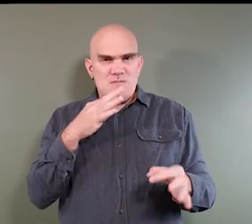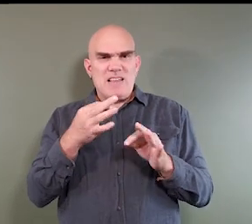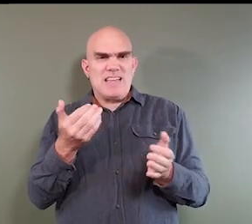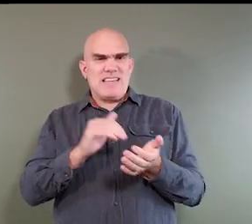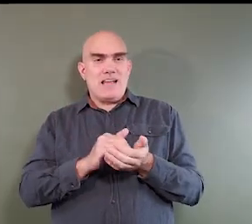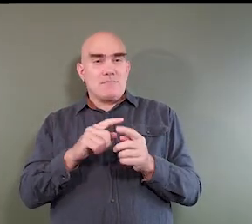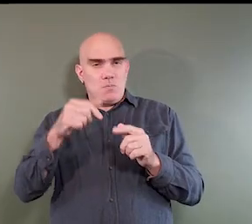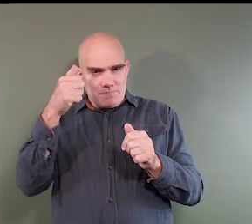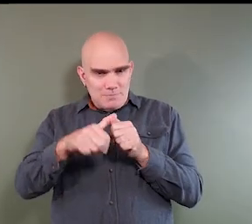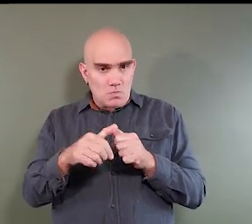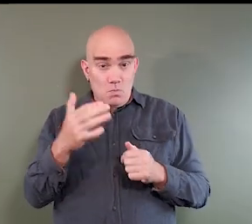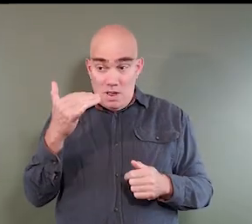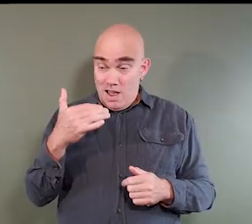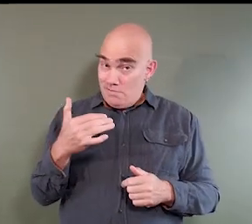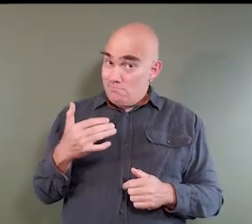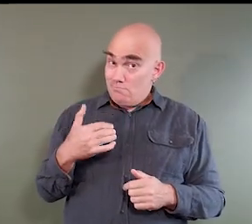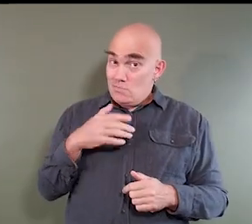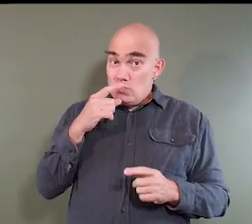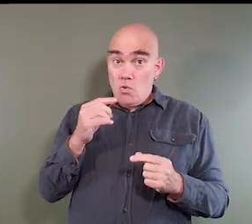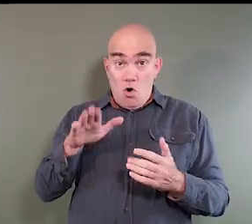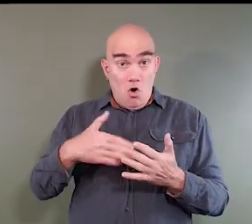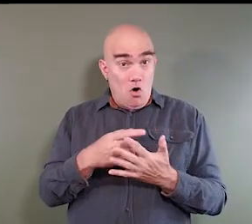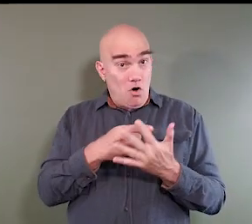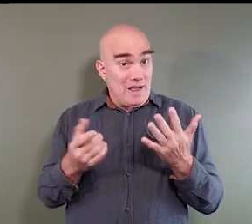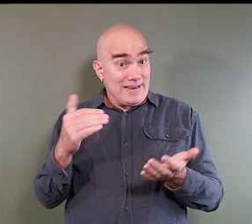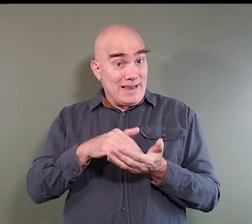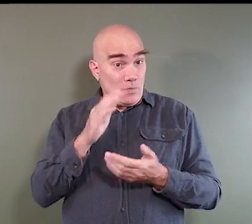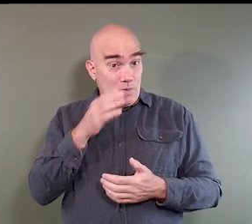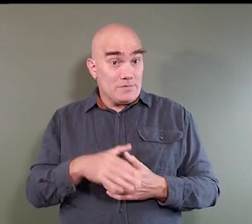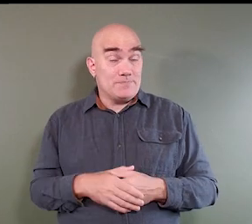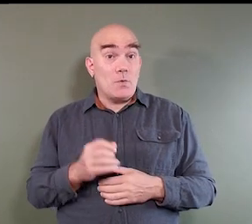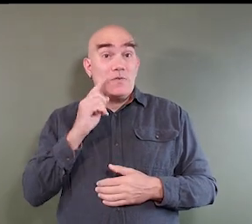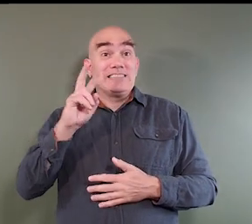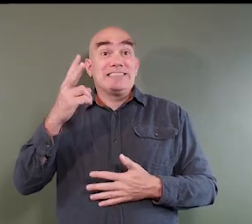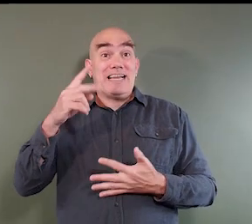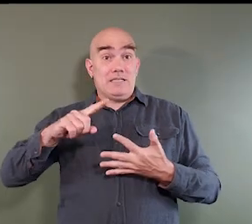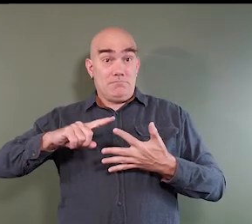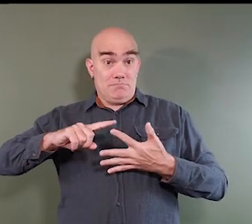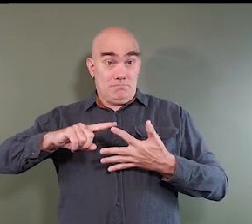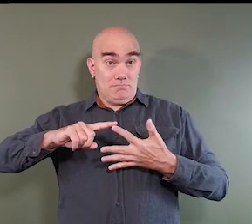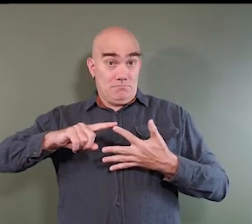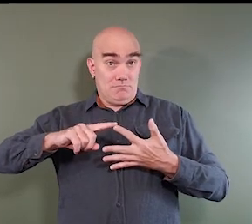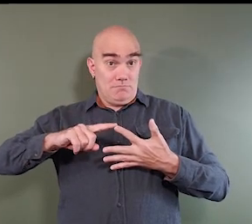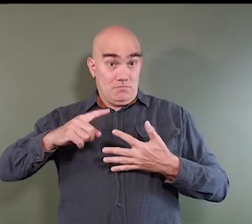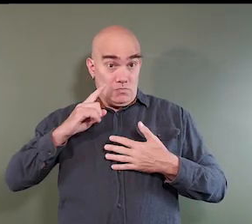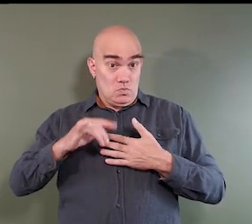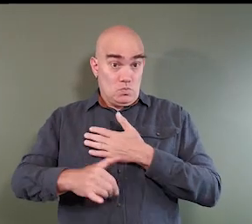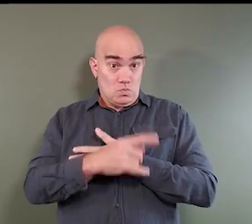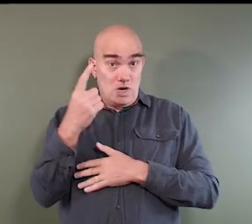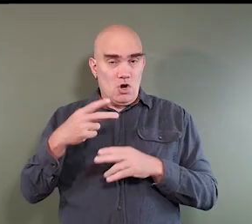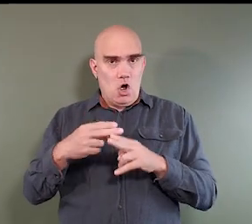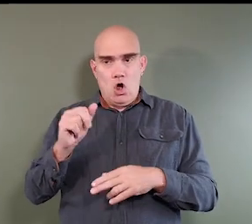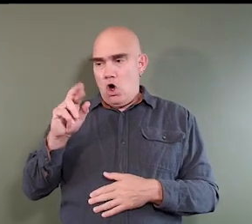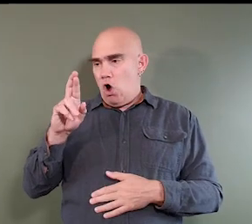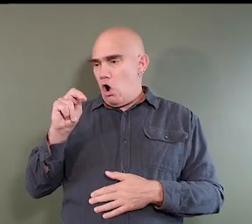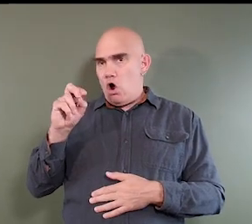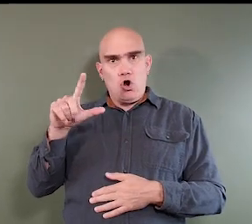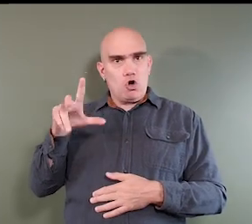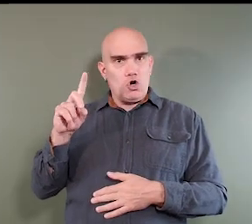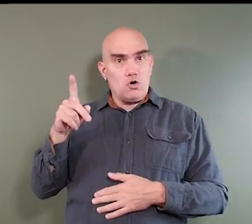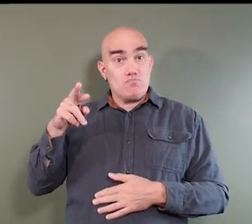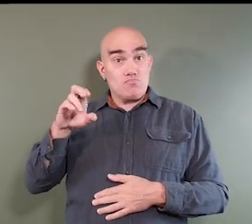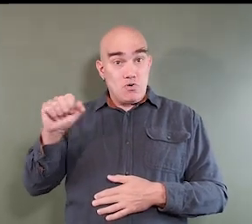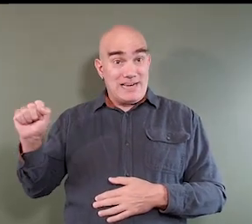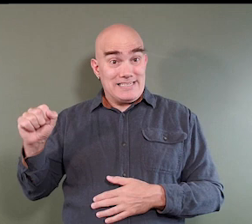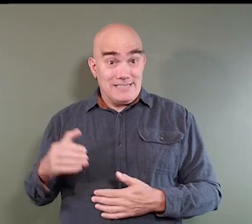but remember them because we're gonna be doing all of these again. So, for our second movement of the day is called the Arnold press.